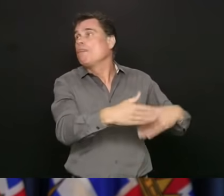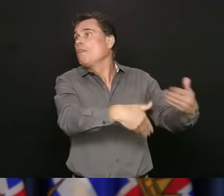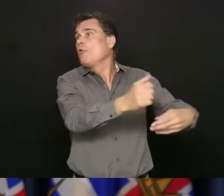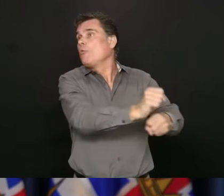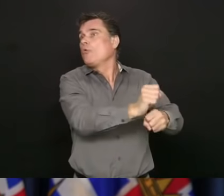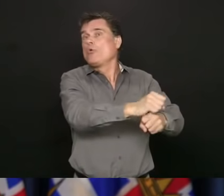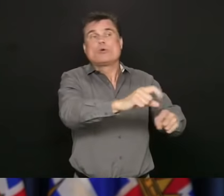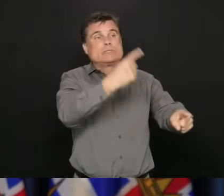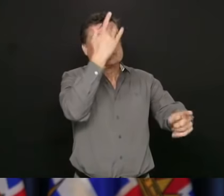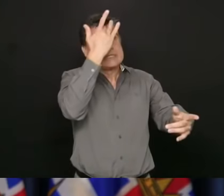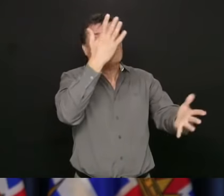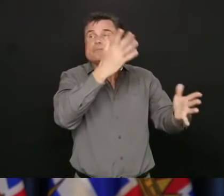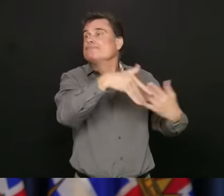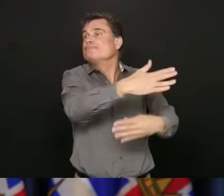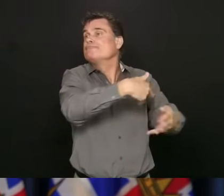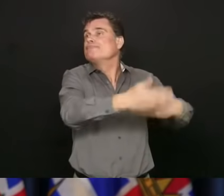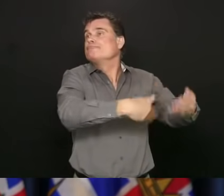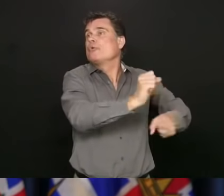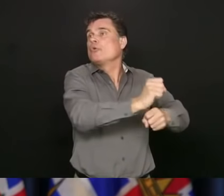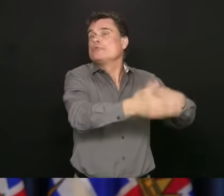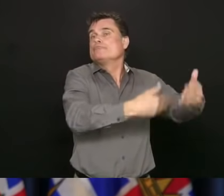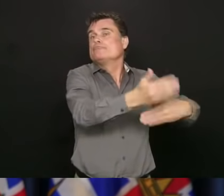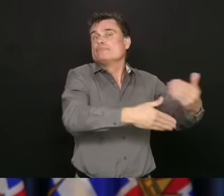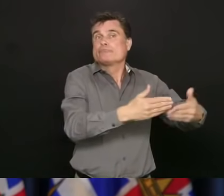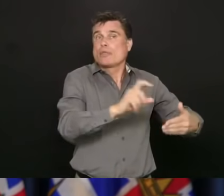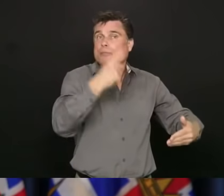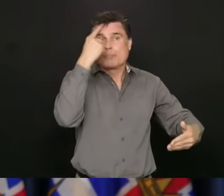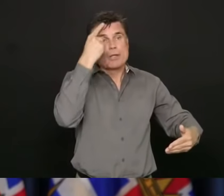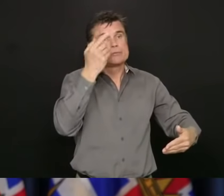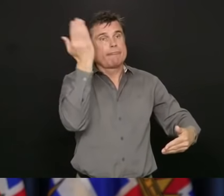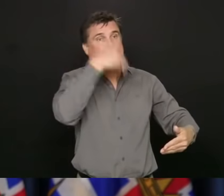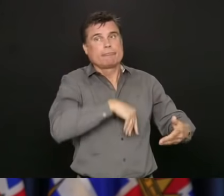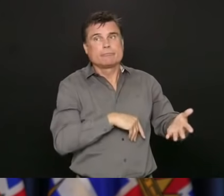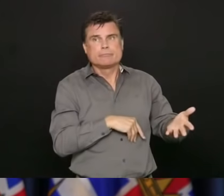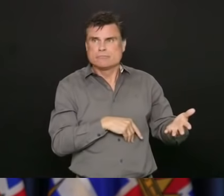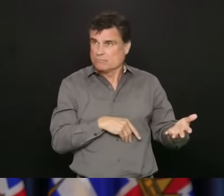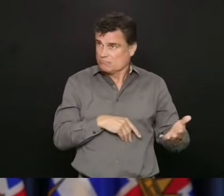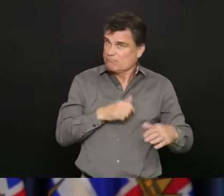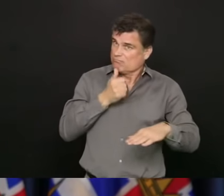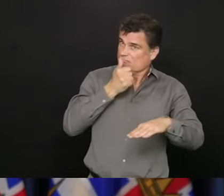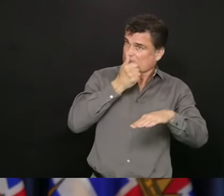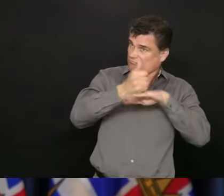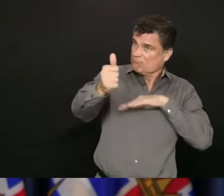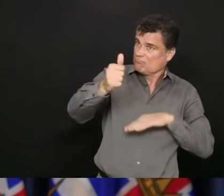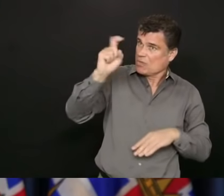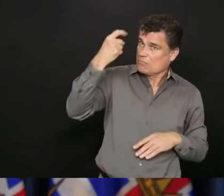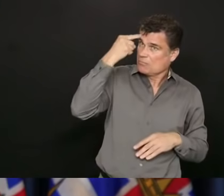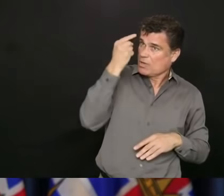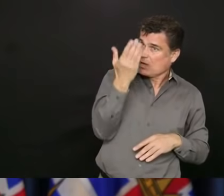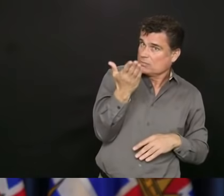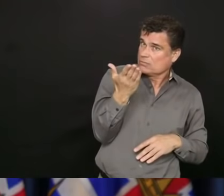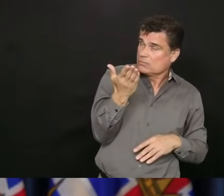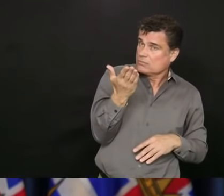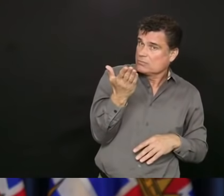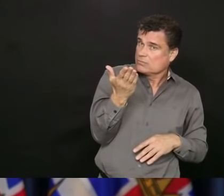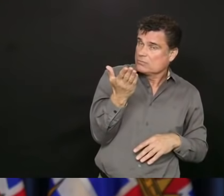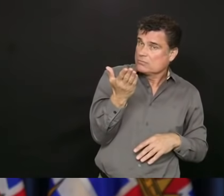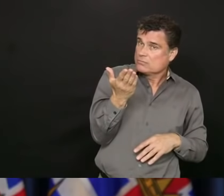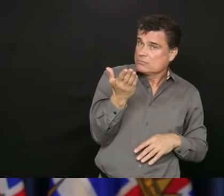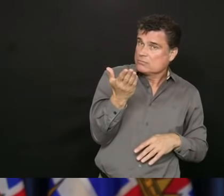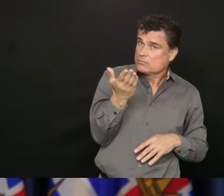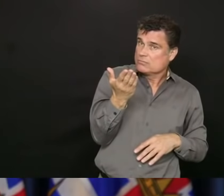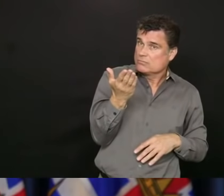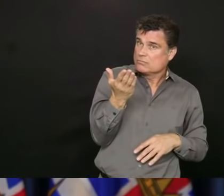gross negligence in your opinion? If not, why not, and what might? Well, I could give you my opinion, but it would be just that.